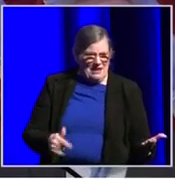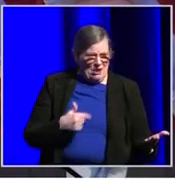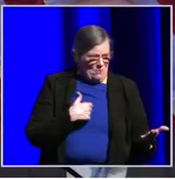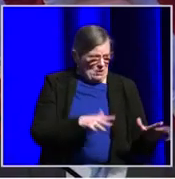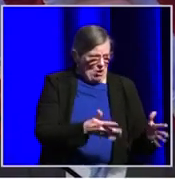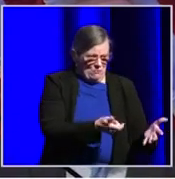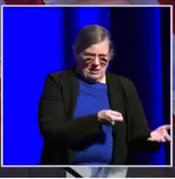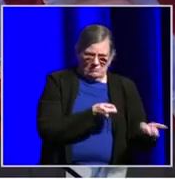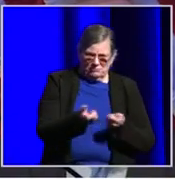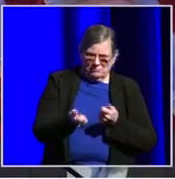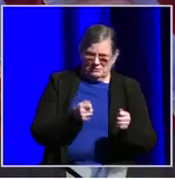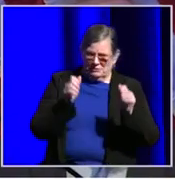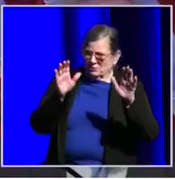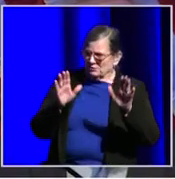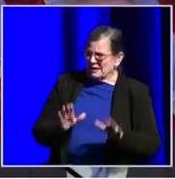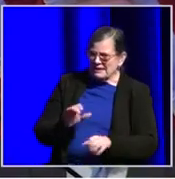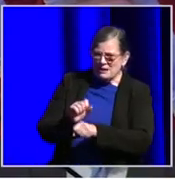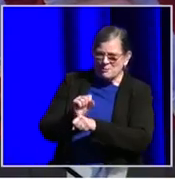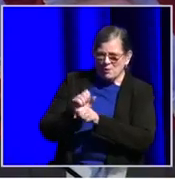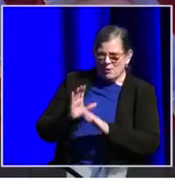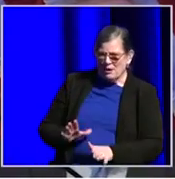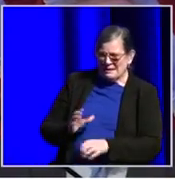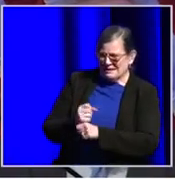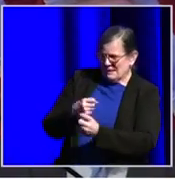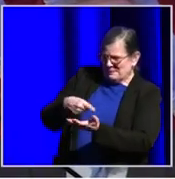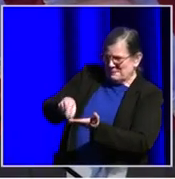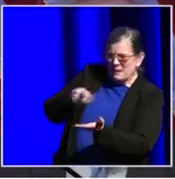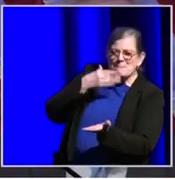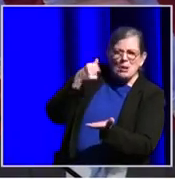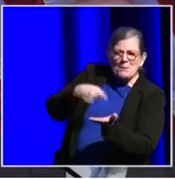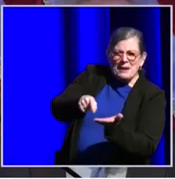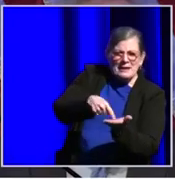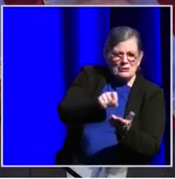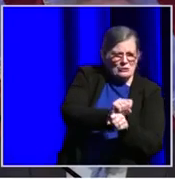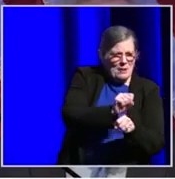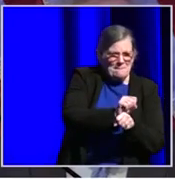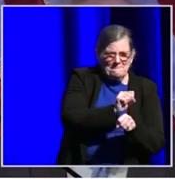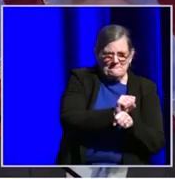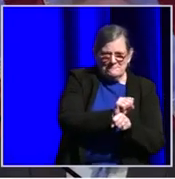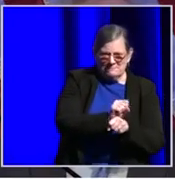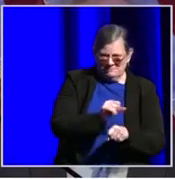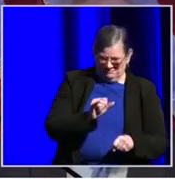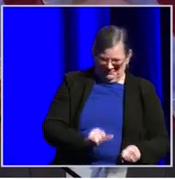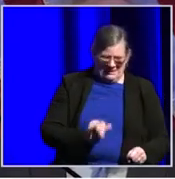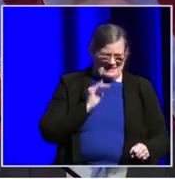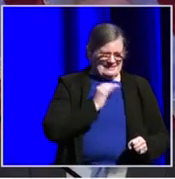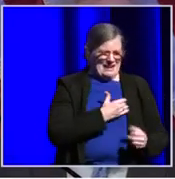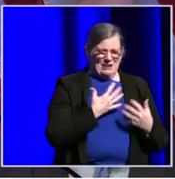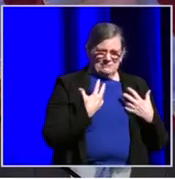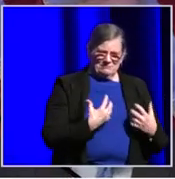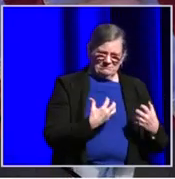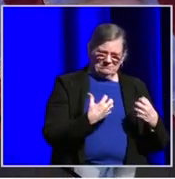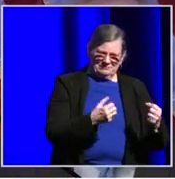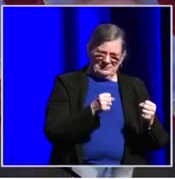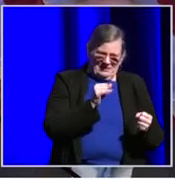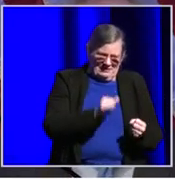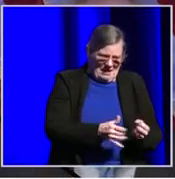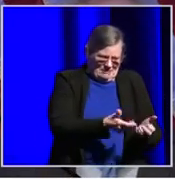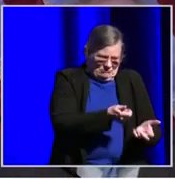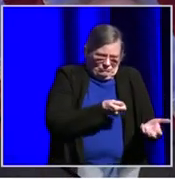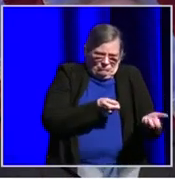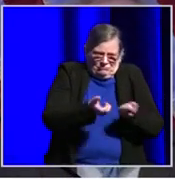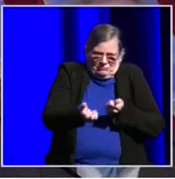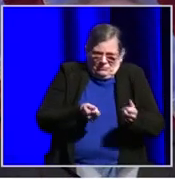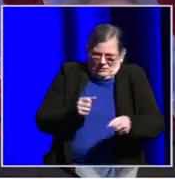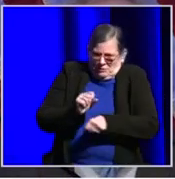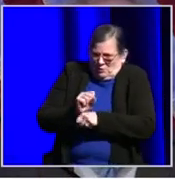and good-paying jobs. Tools like our Vitality Fund, which attracts employers to our downtown, are